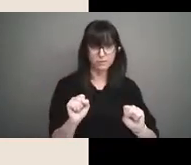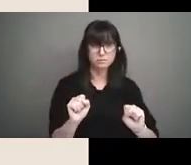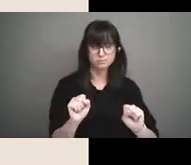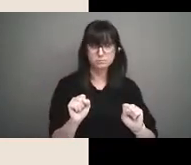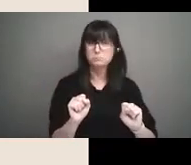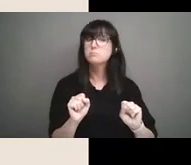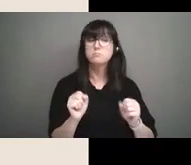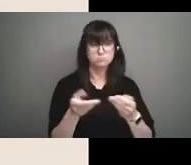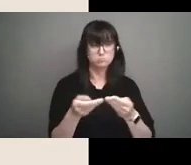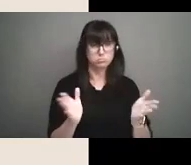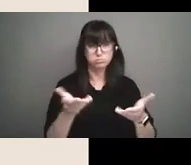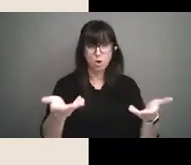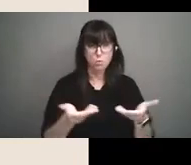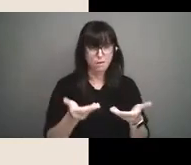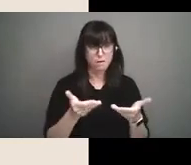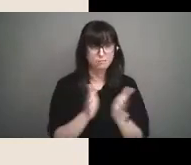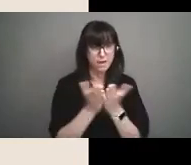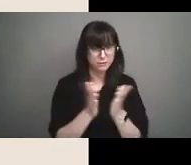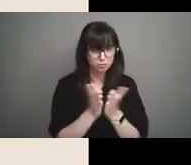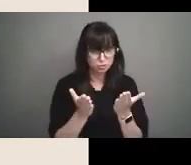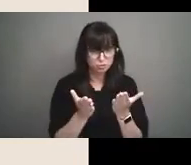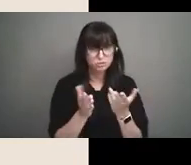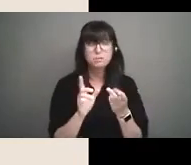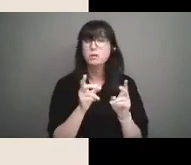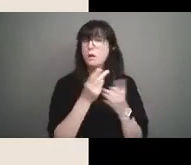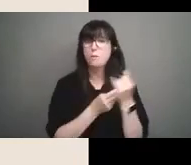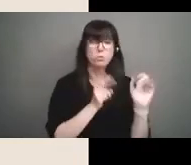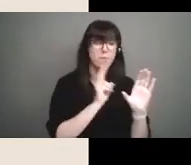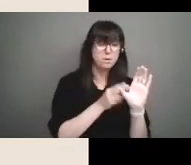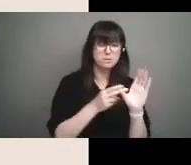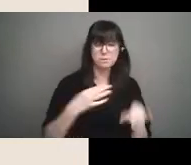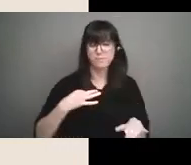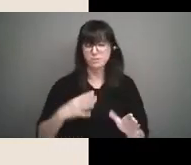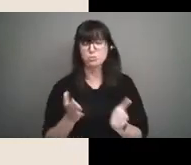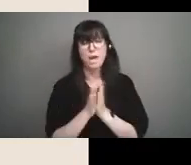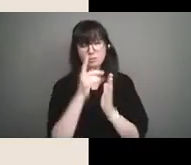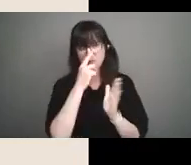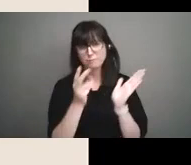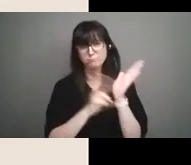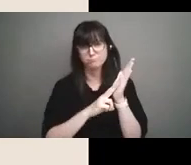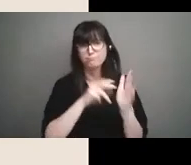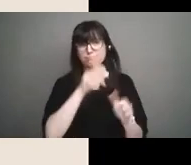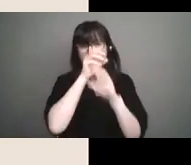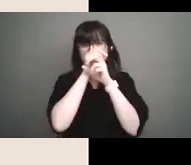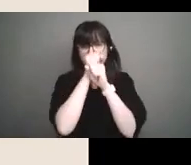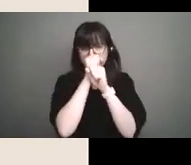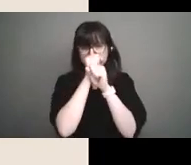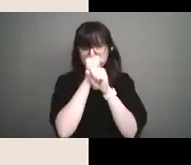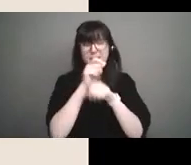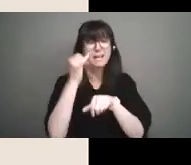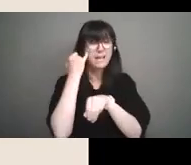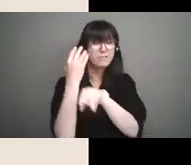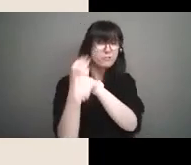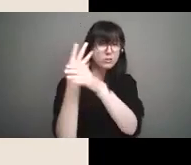welcome packages, and participants as well as volunteers are asked to sign a confidentiality agreement. When you're doing virtual